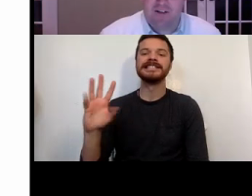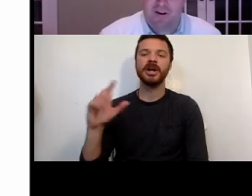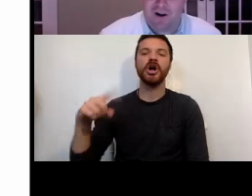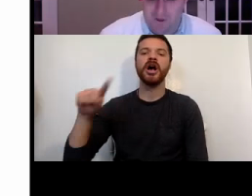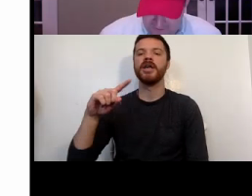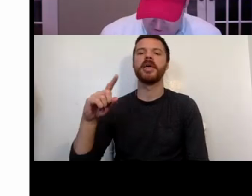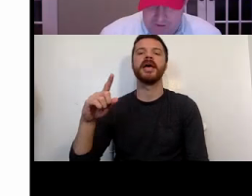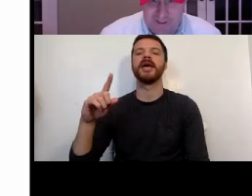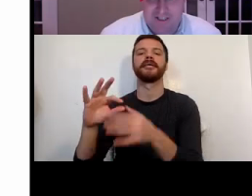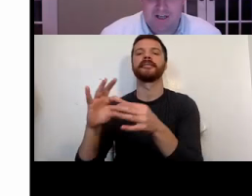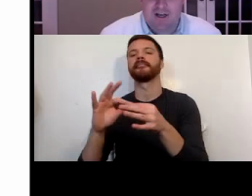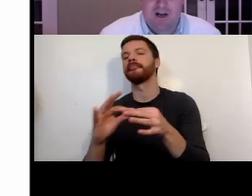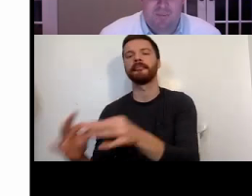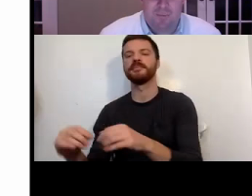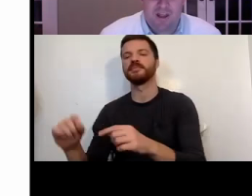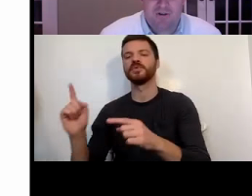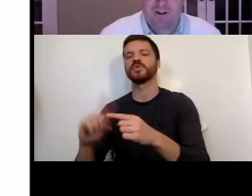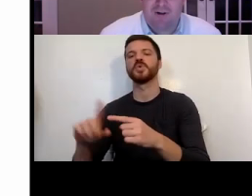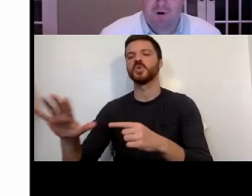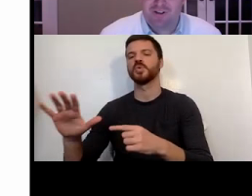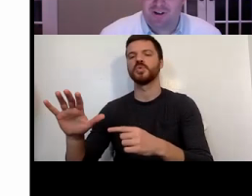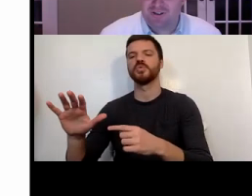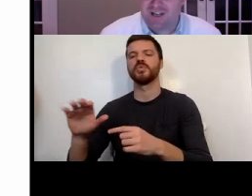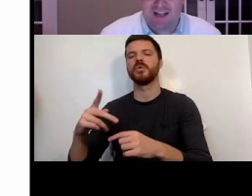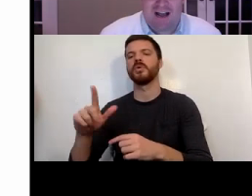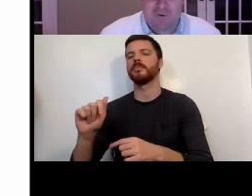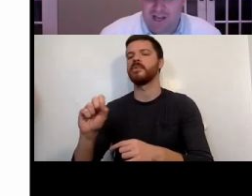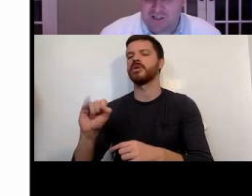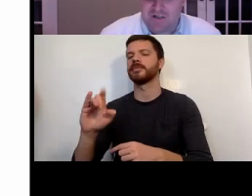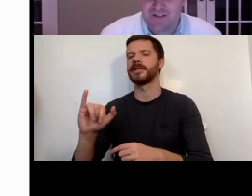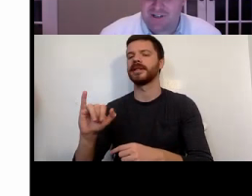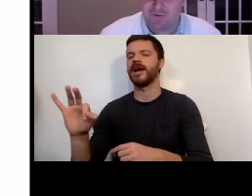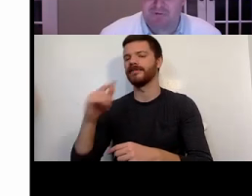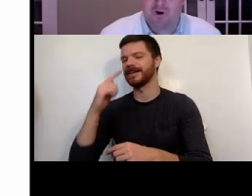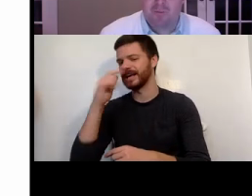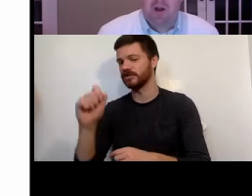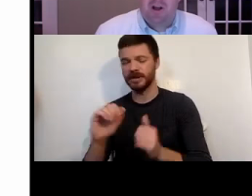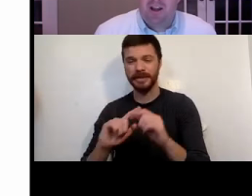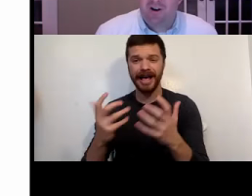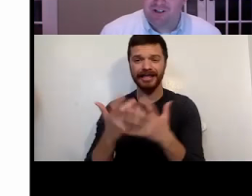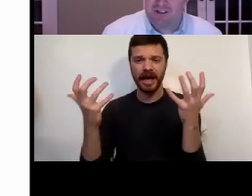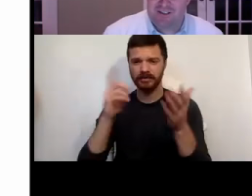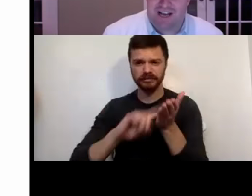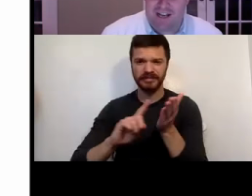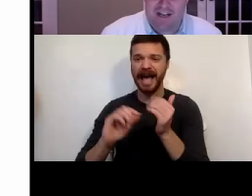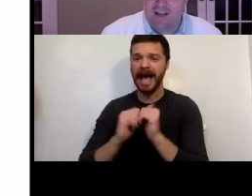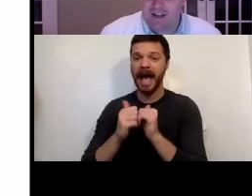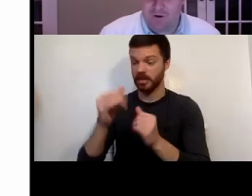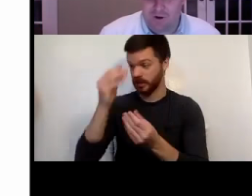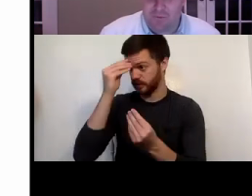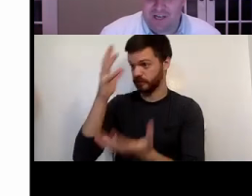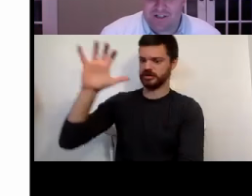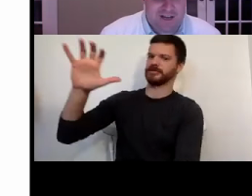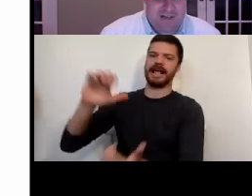related to their outcomes of interest. There's a lot of work to understand how do we actually use that to inform intervention design